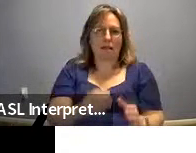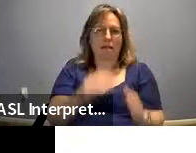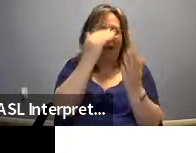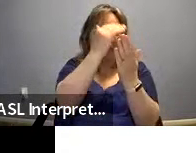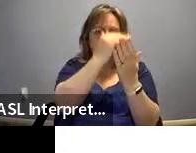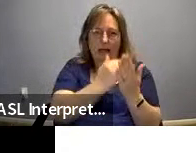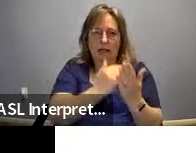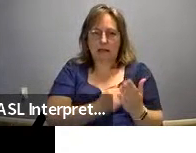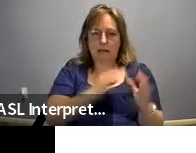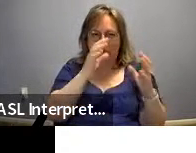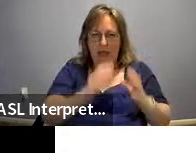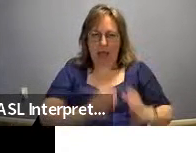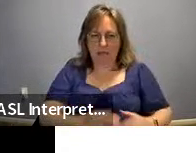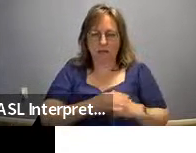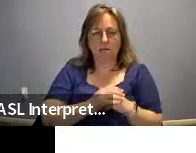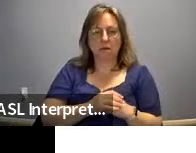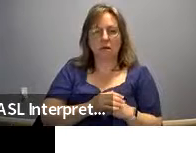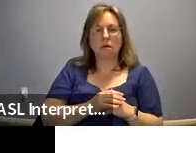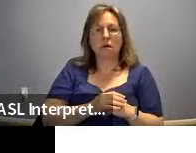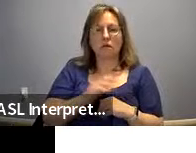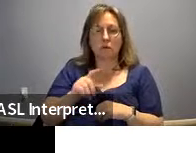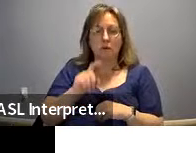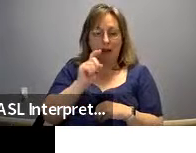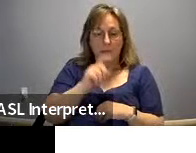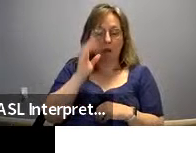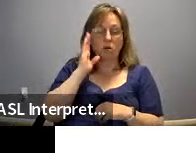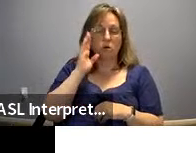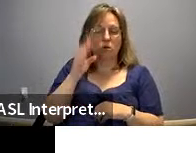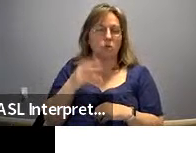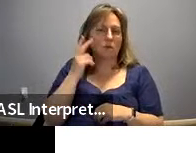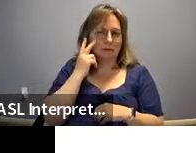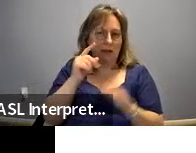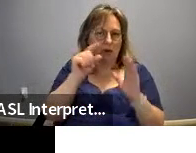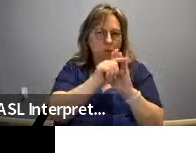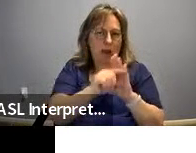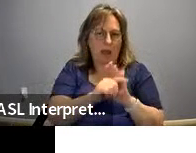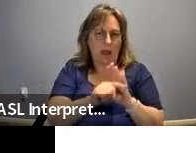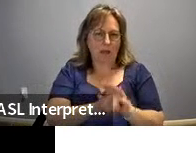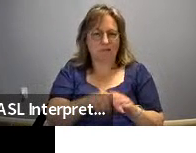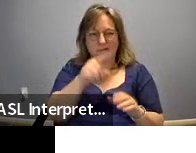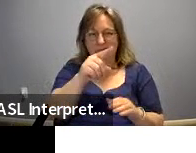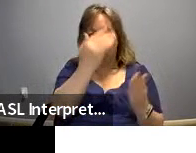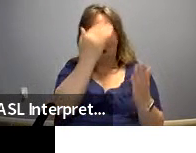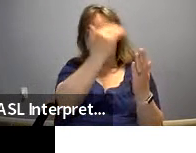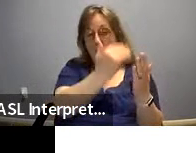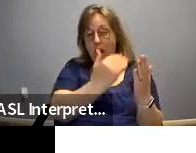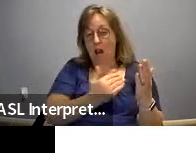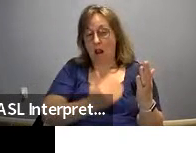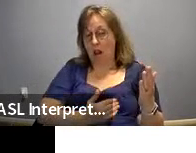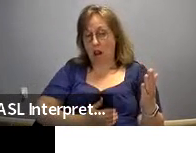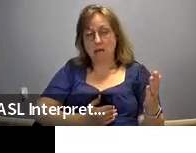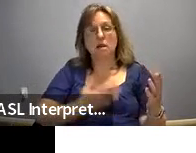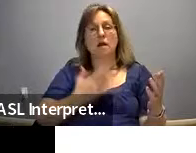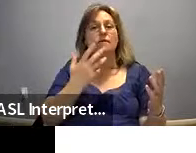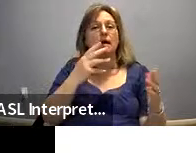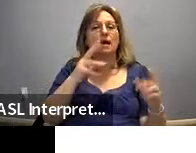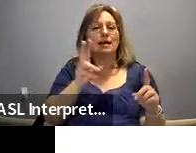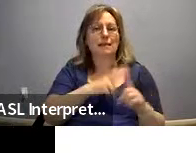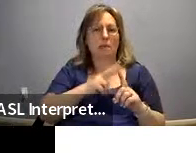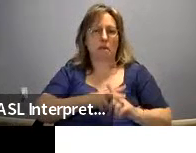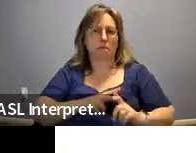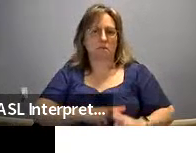one, you'll see the grades that students have gotten when they've turned in assignments. Here's a long list of assignments with some of the